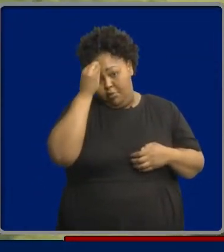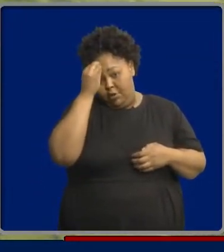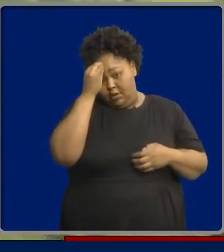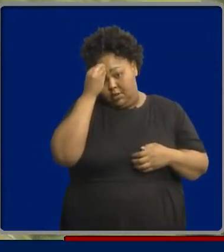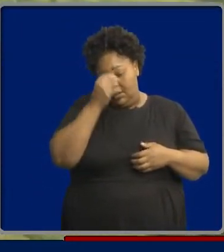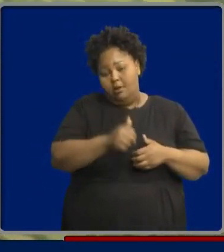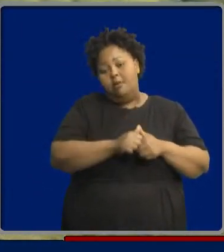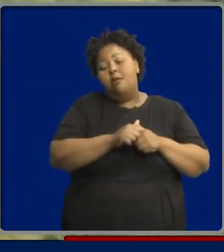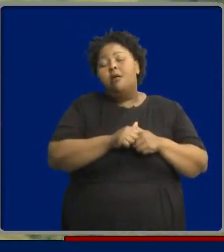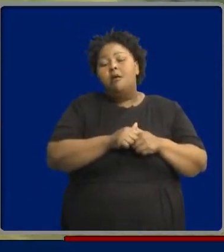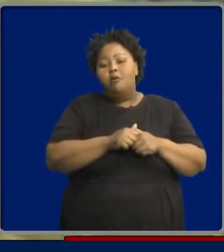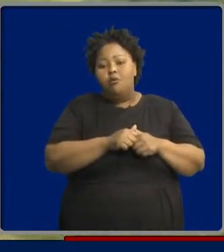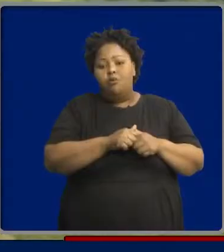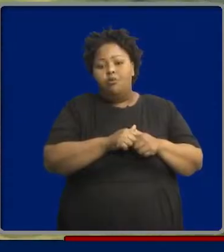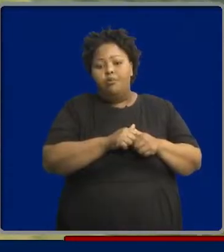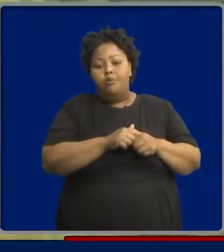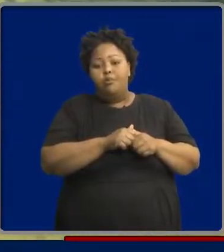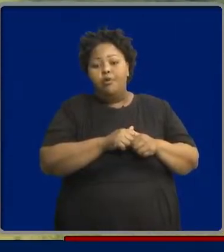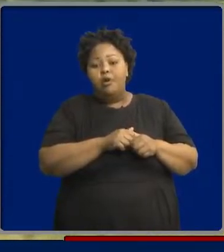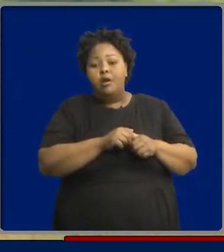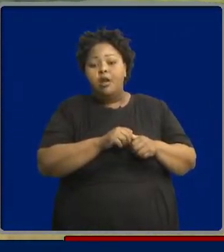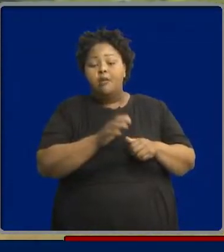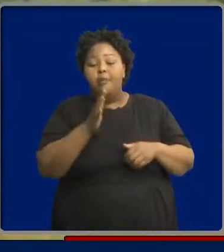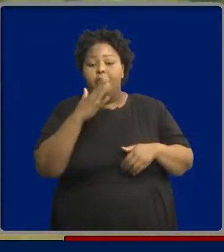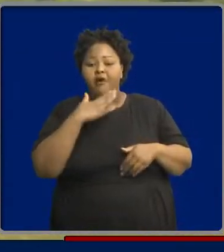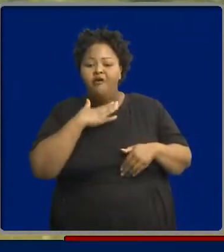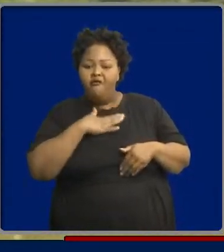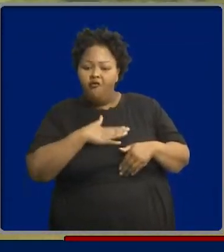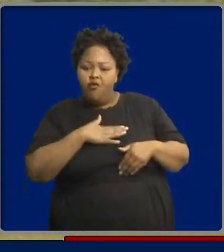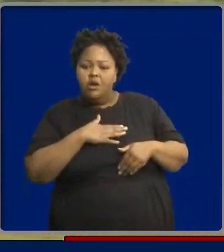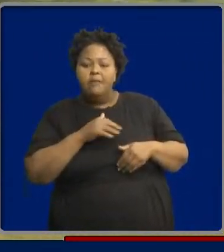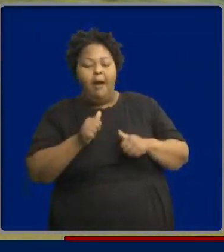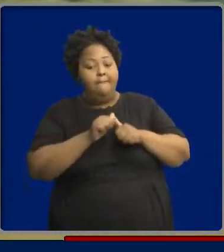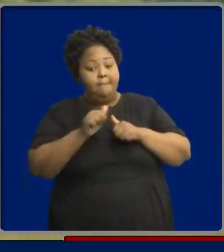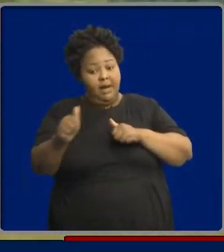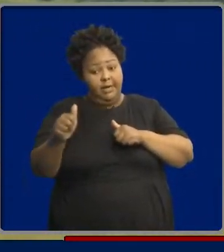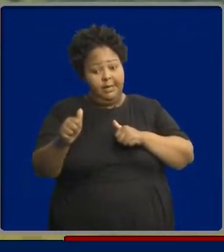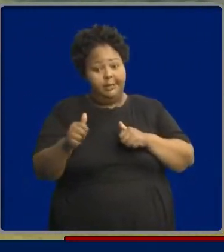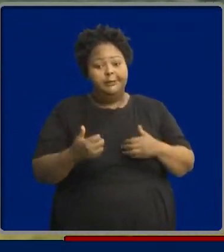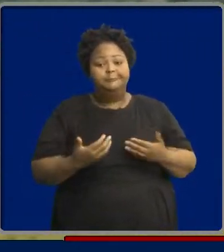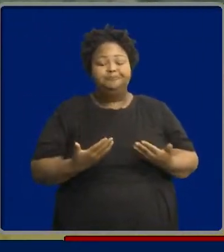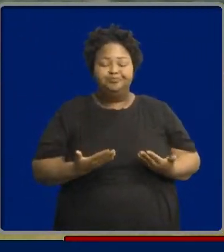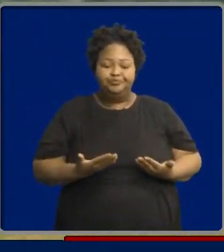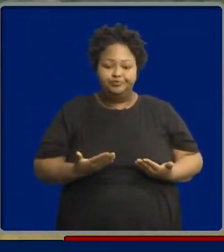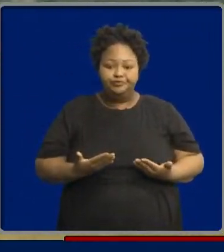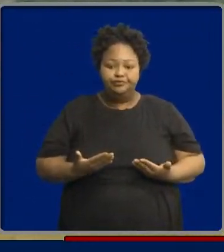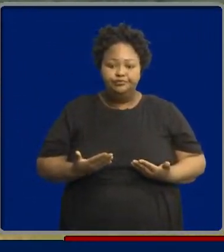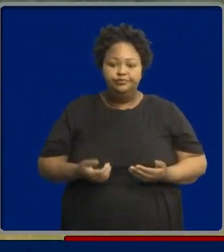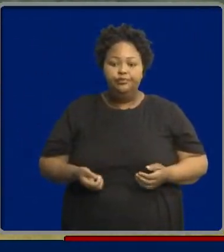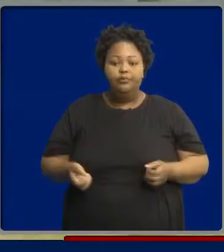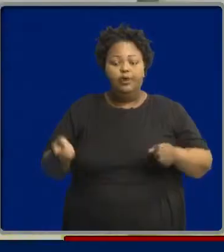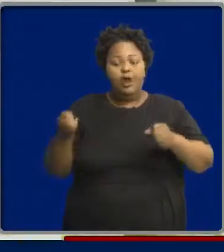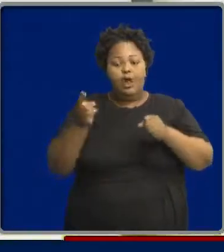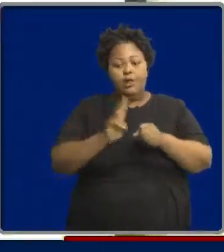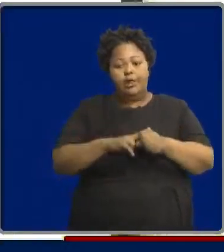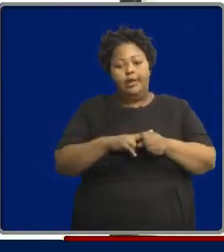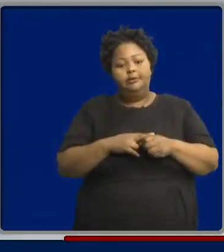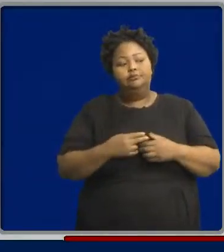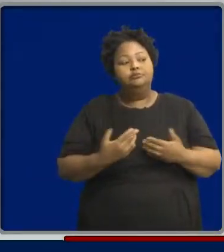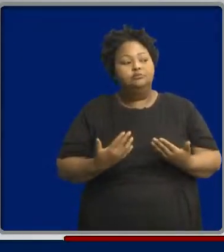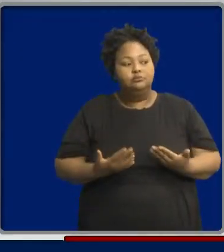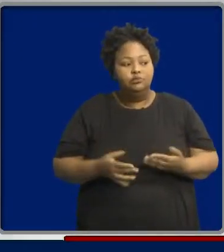well. It showed a group of others slowly trying to gain entry to the mine for the continued illegal mining of the green